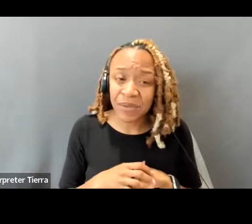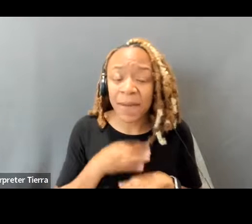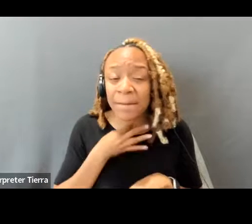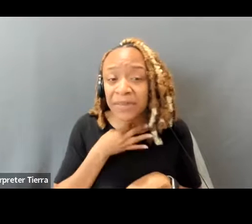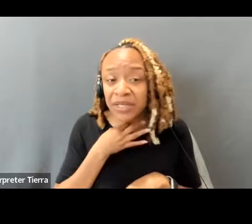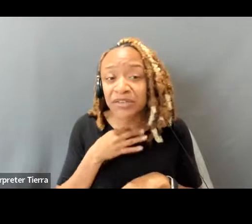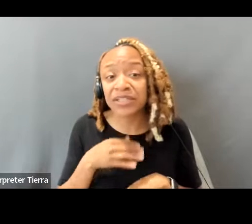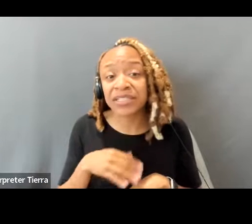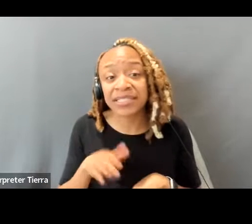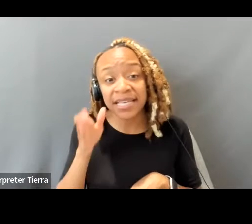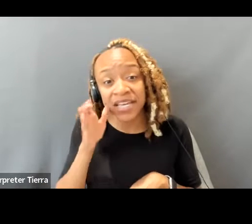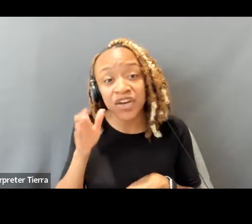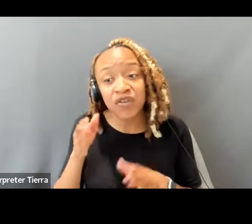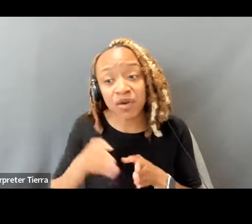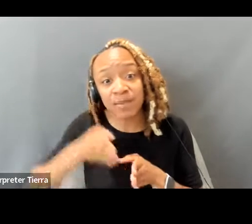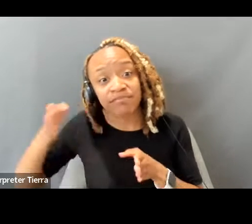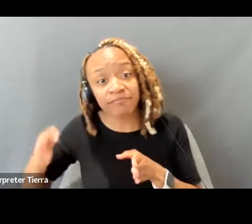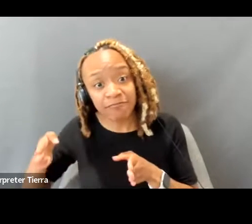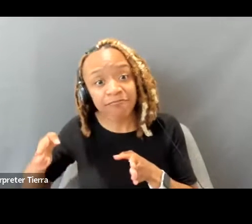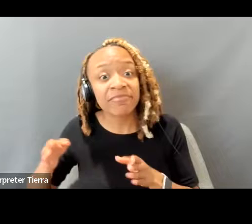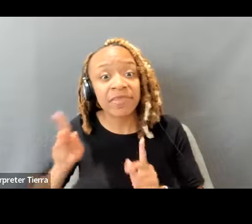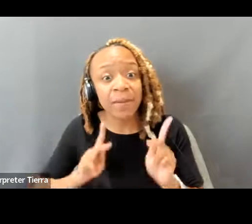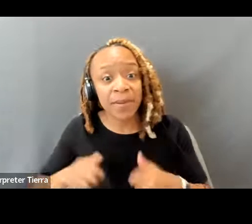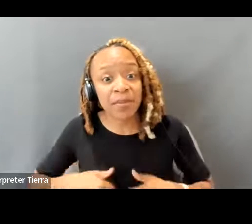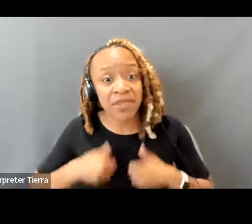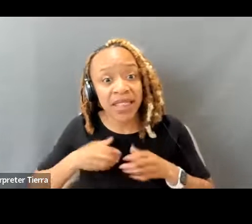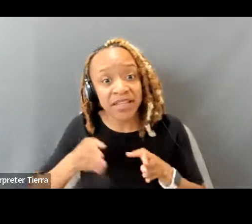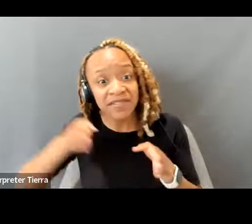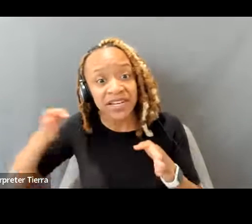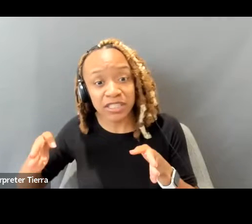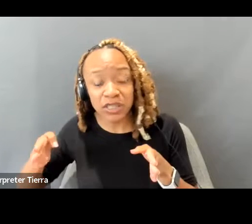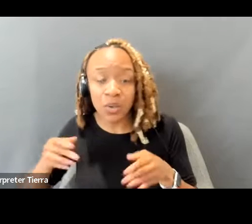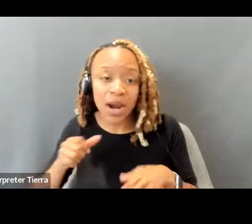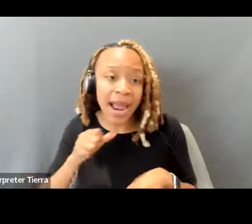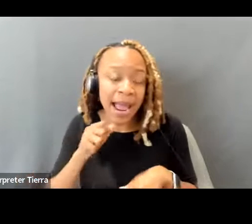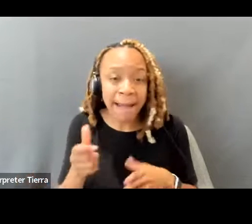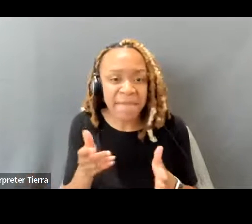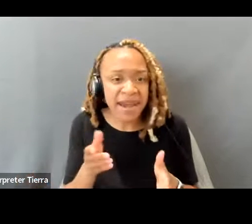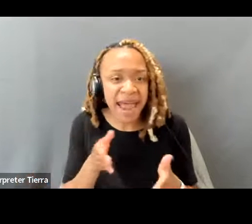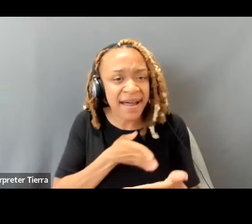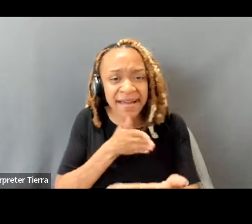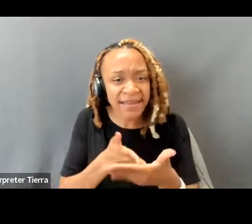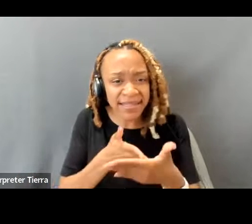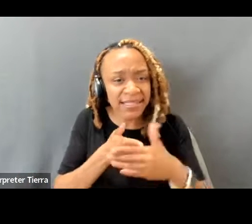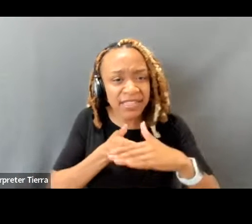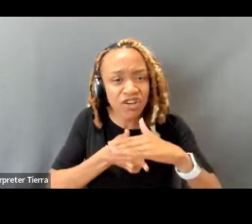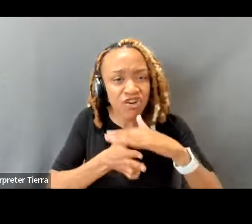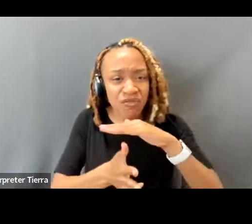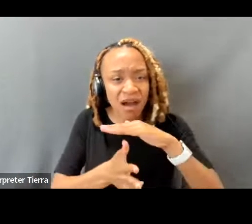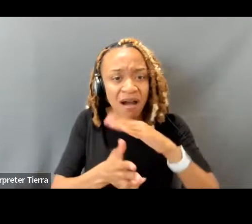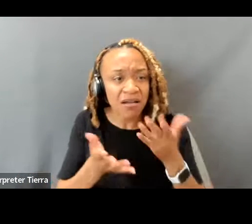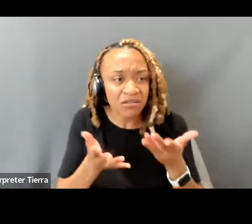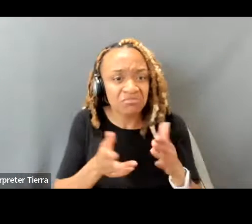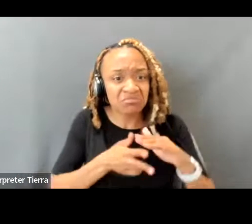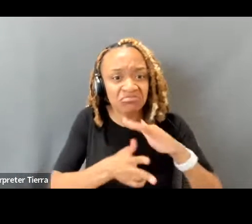door neighbor. I'm not opposed to a garage, for